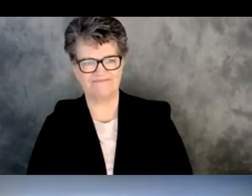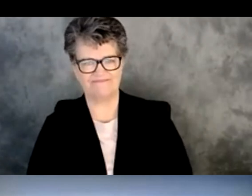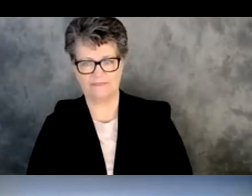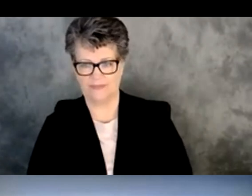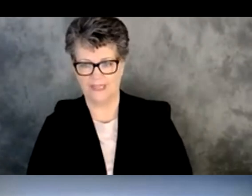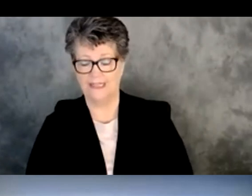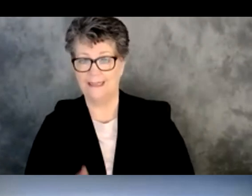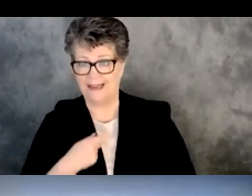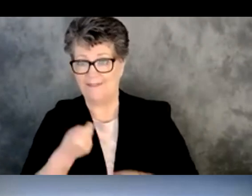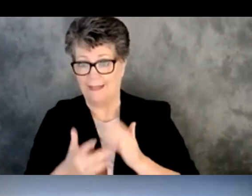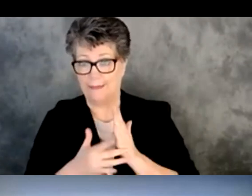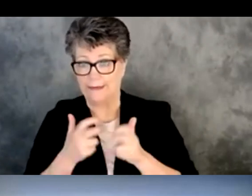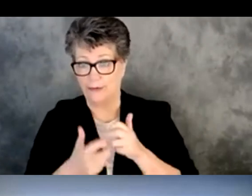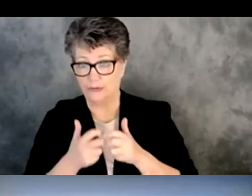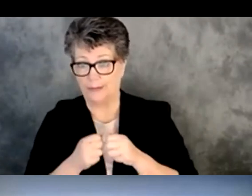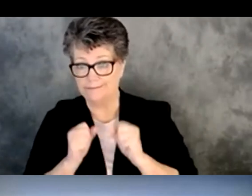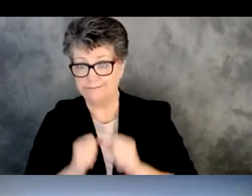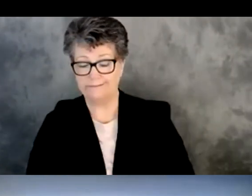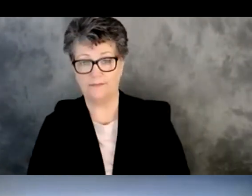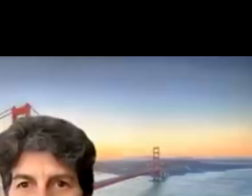I'm having a little trouble.